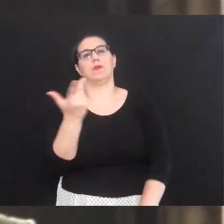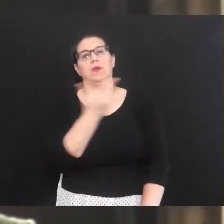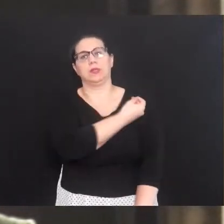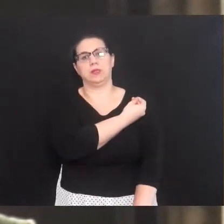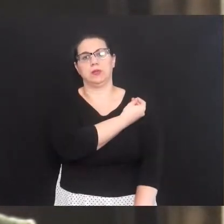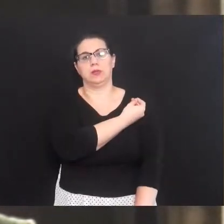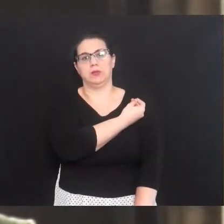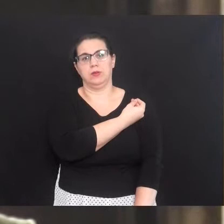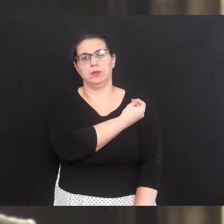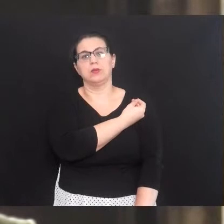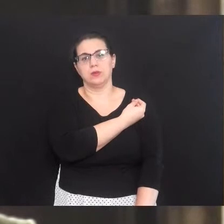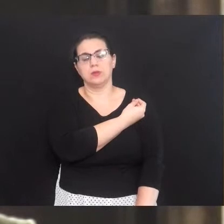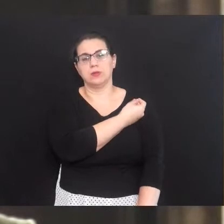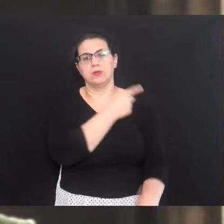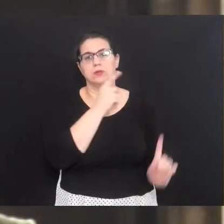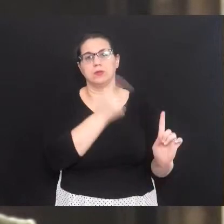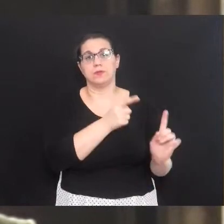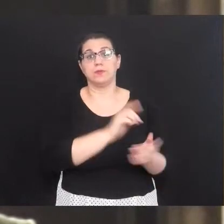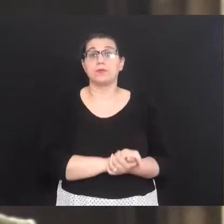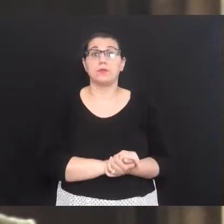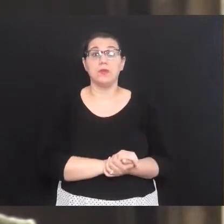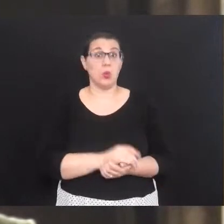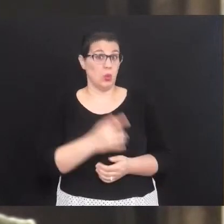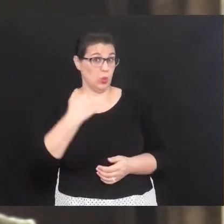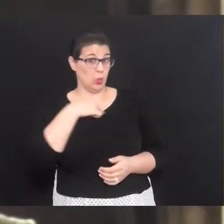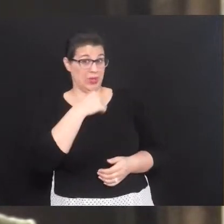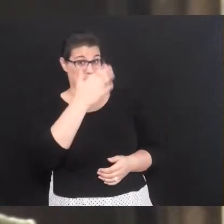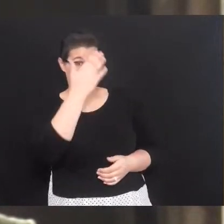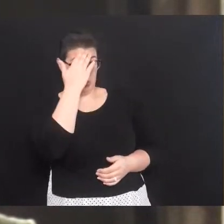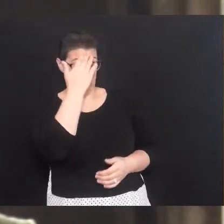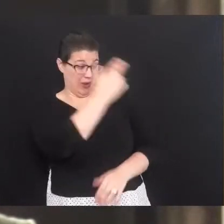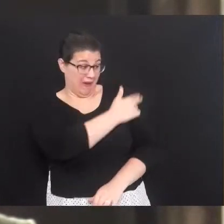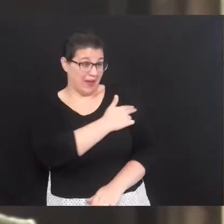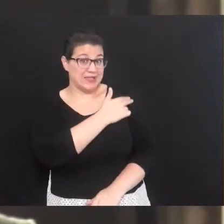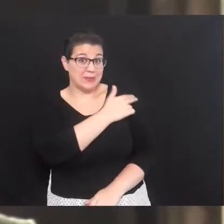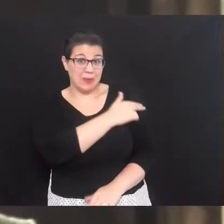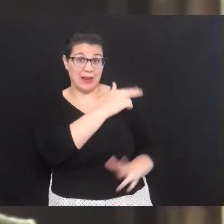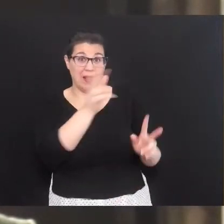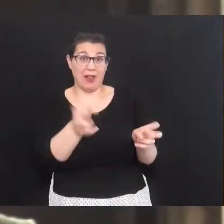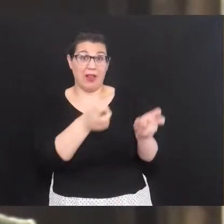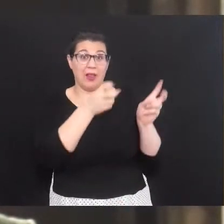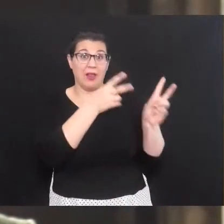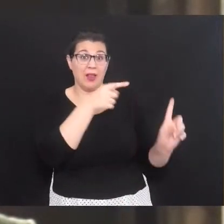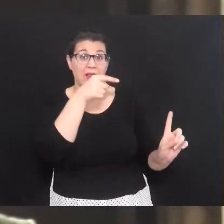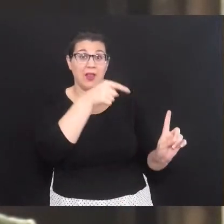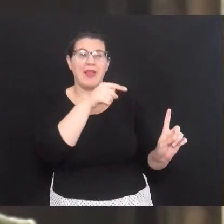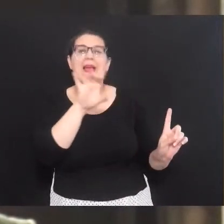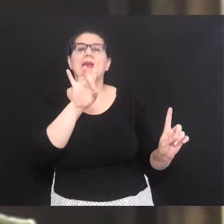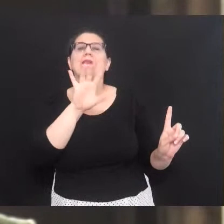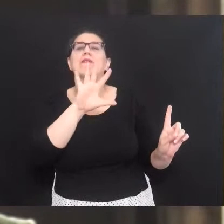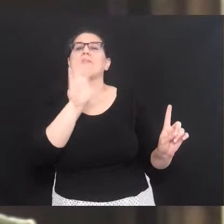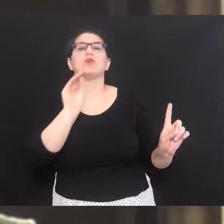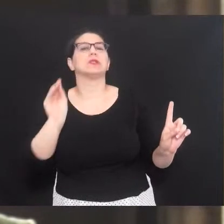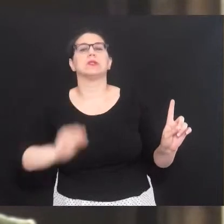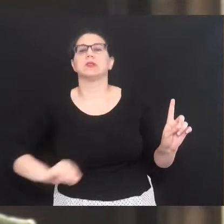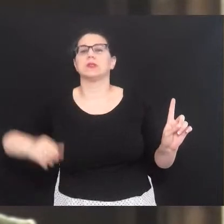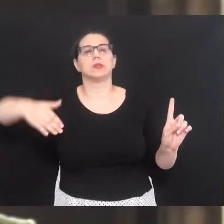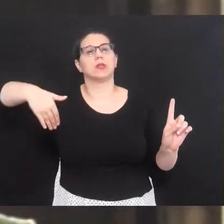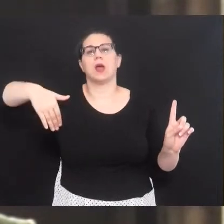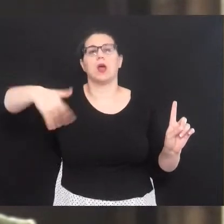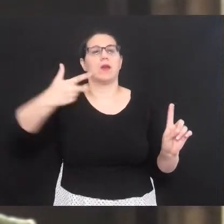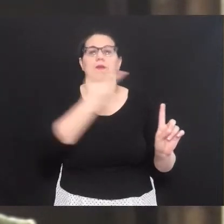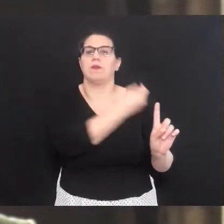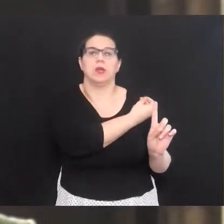know that people in the hospital, about 85% of our hospitalized patients are not vaccinated, 90%